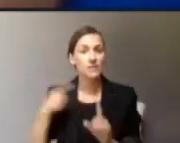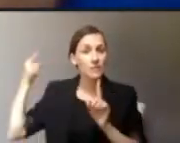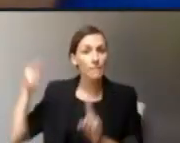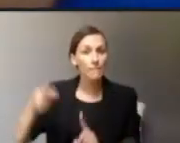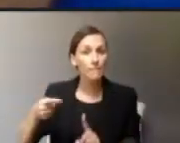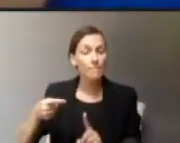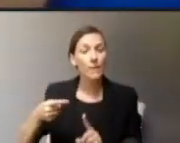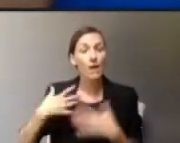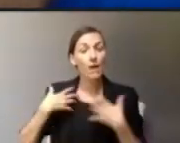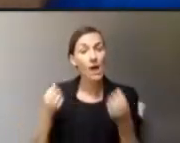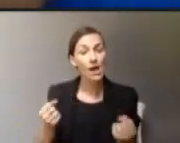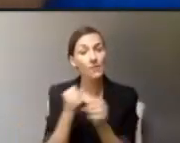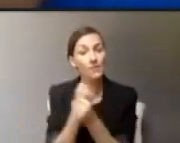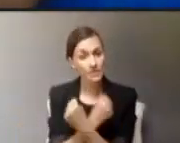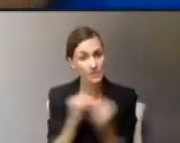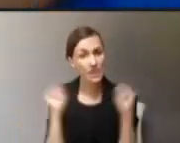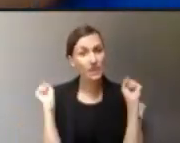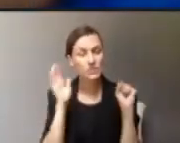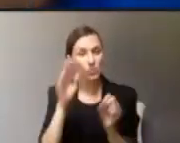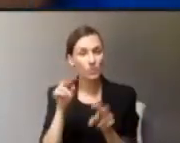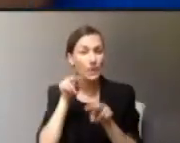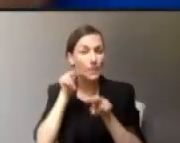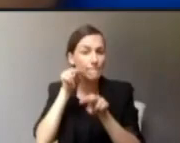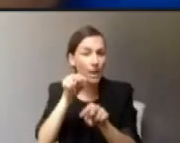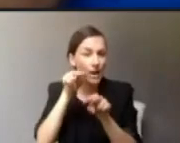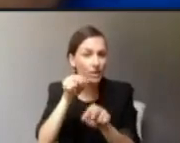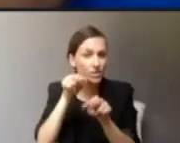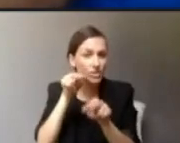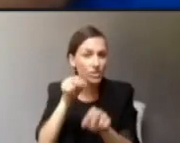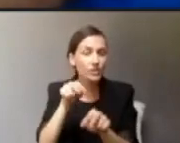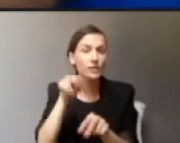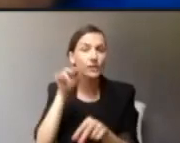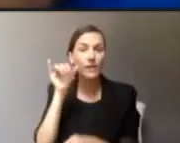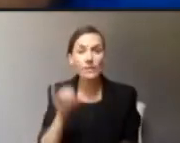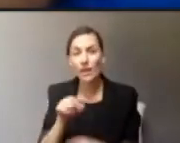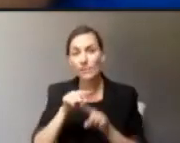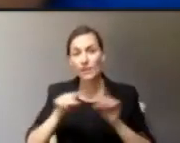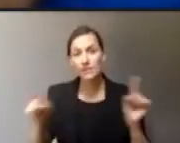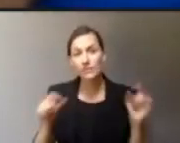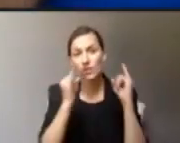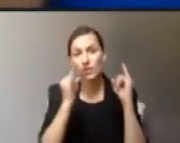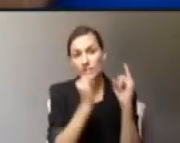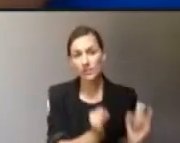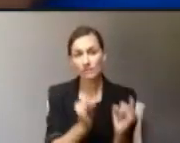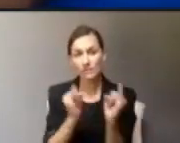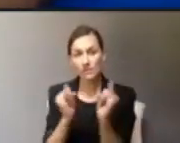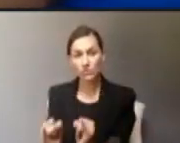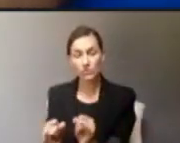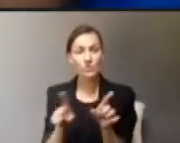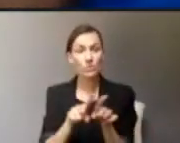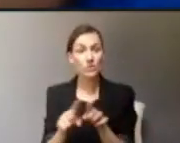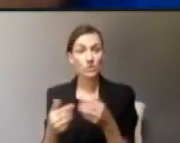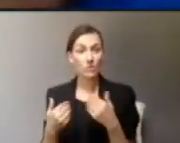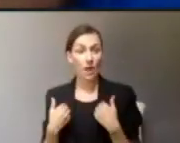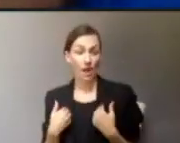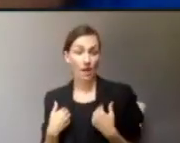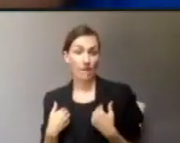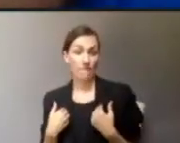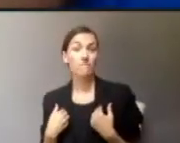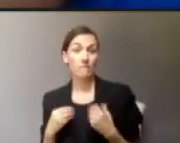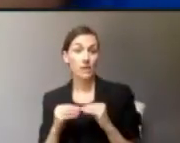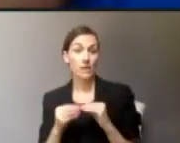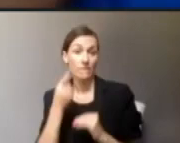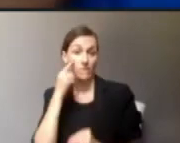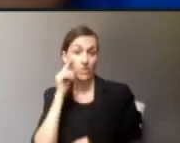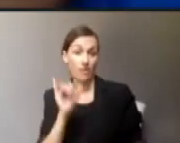so there will be monitoring of that by different individuals. And we also have a reporting number for that,